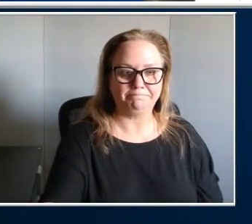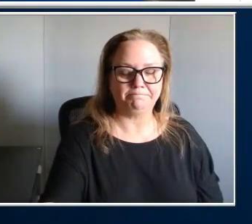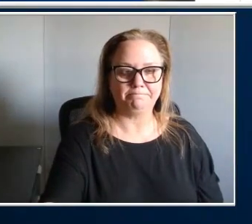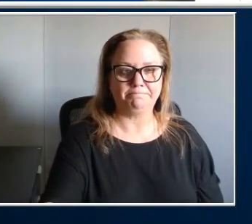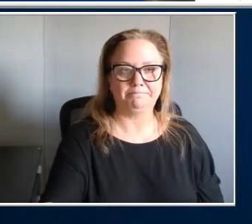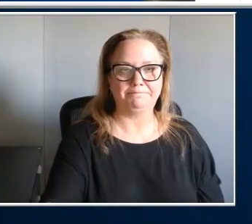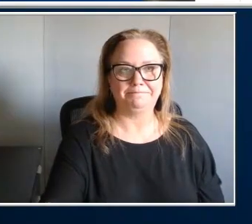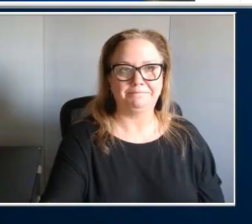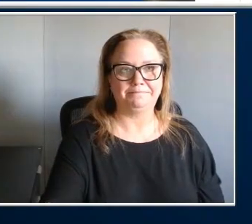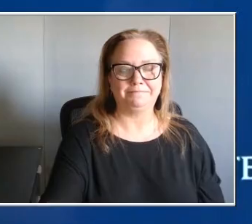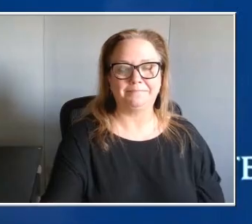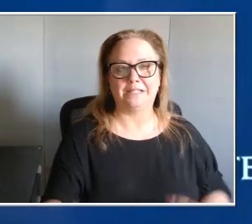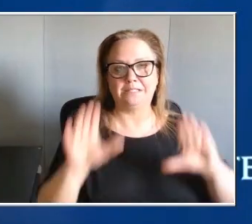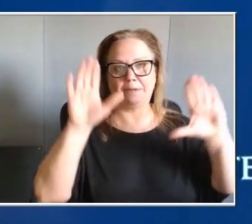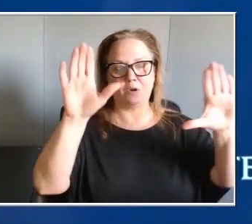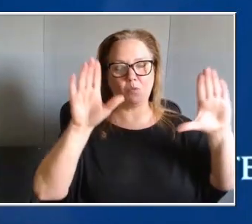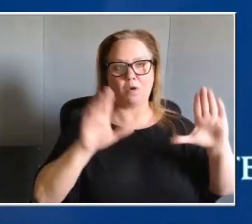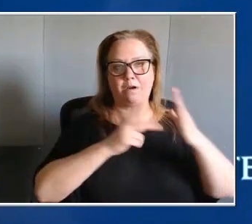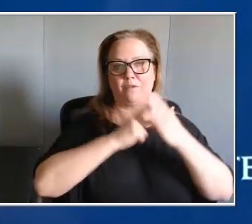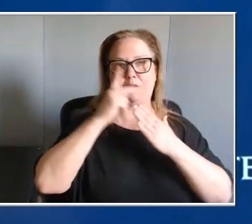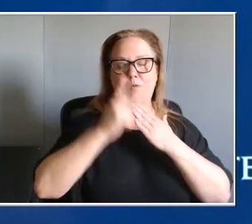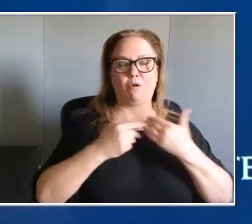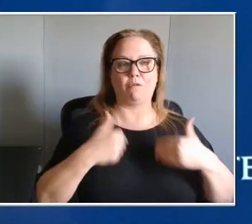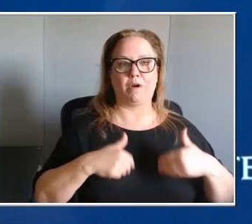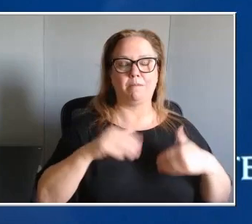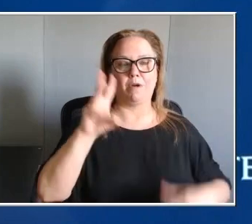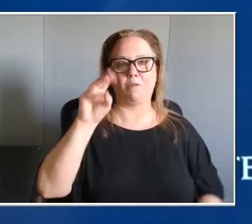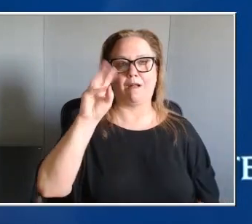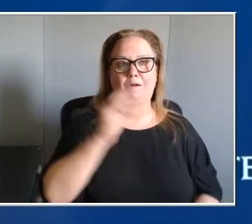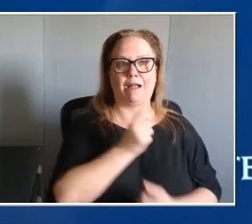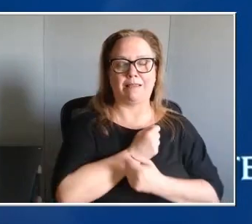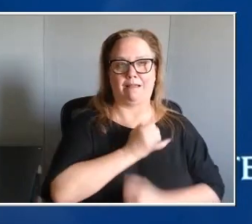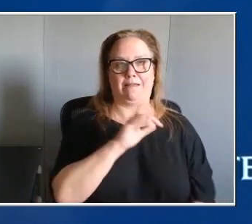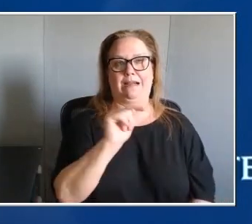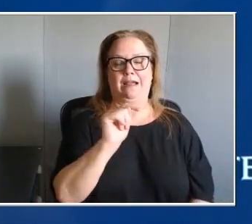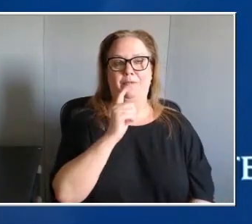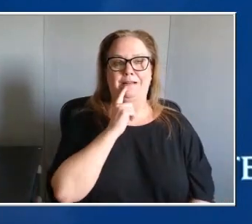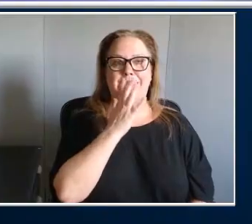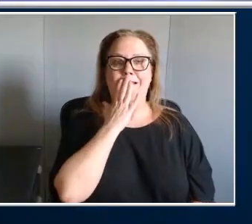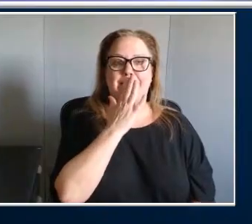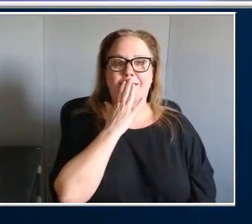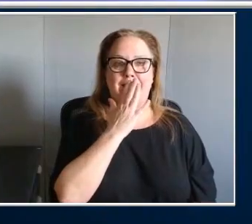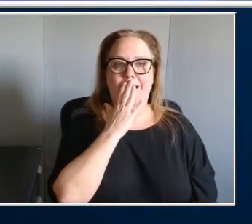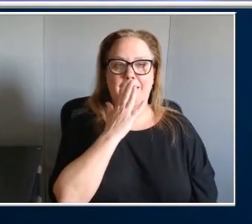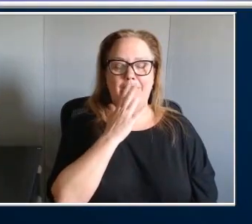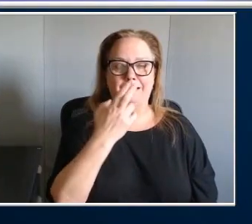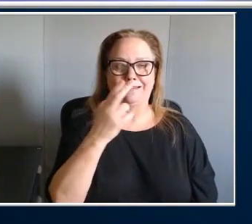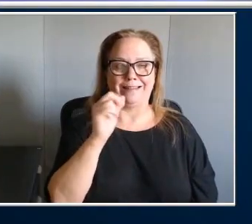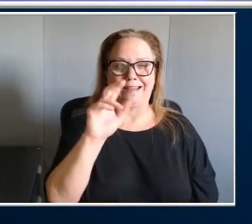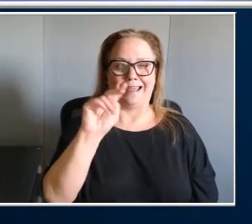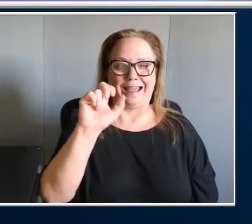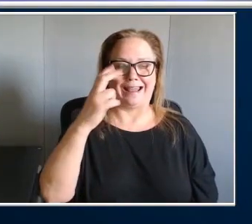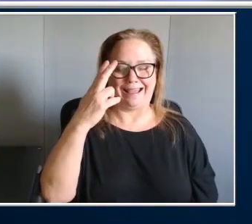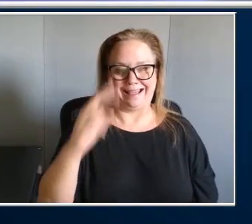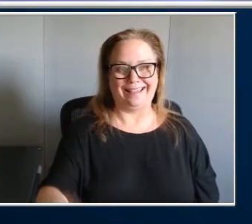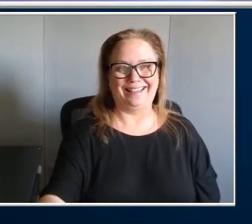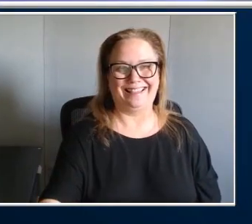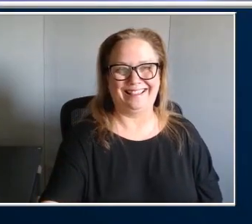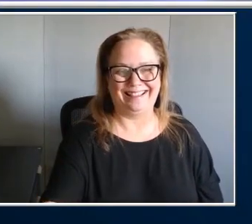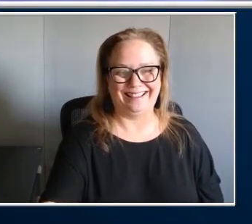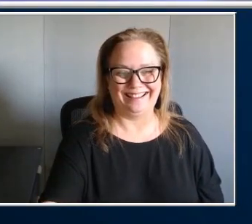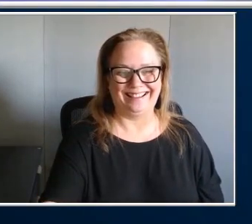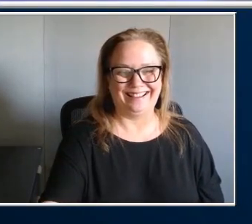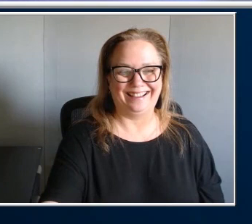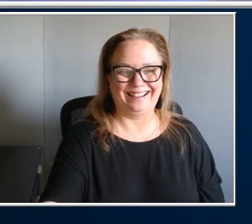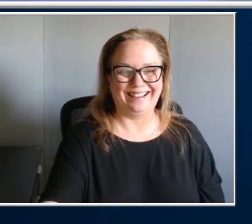been just a remarkable program. I love it. First of all, I want to say thank you to Hannah and Atlas. Now,